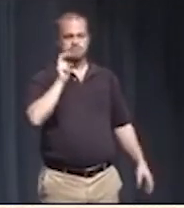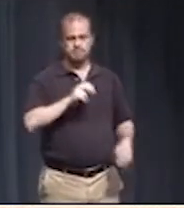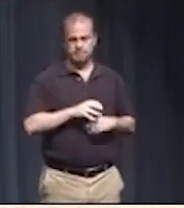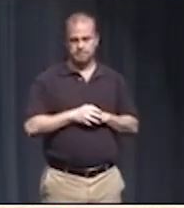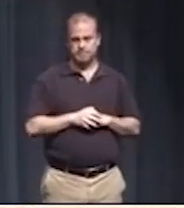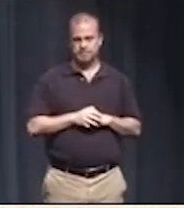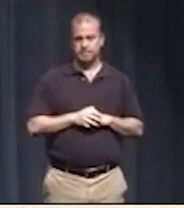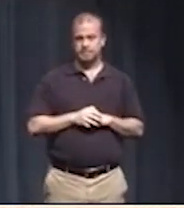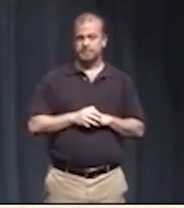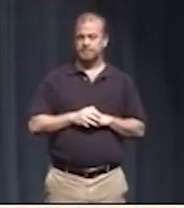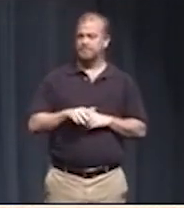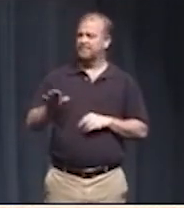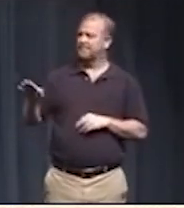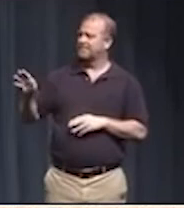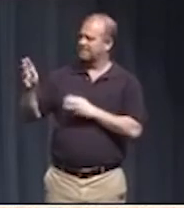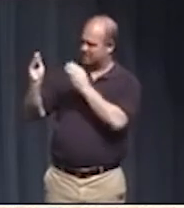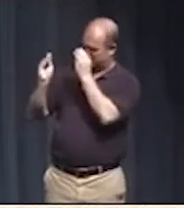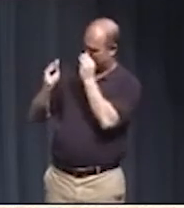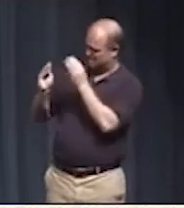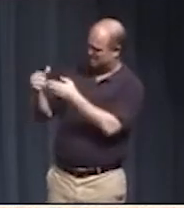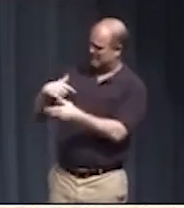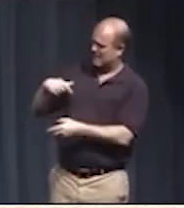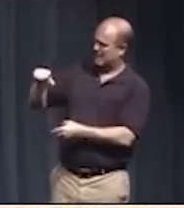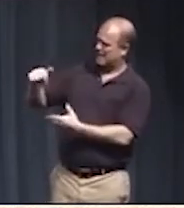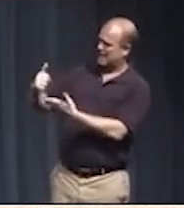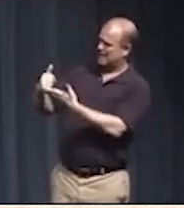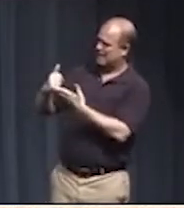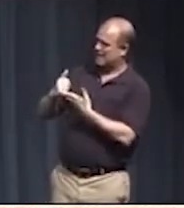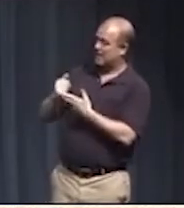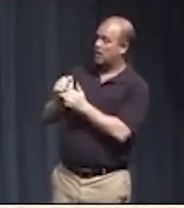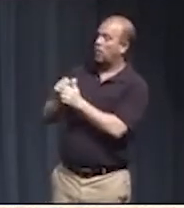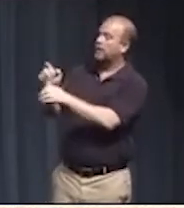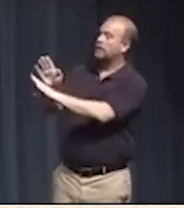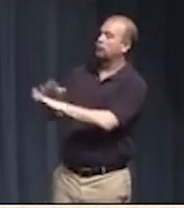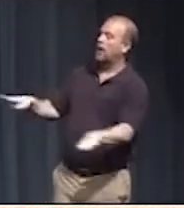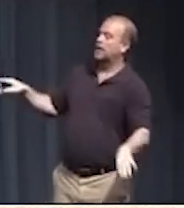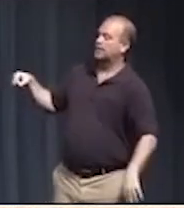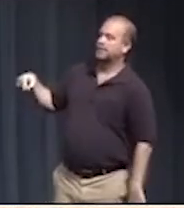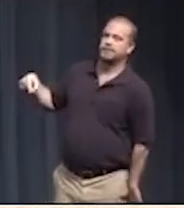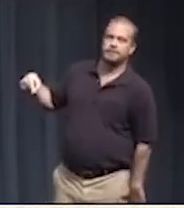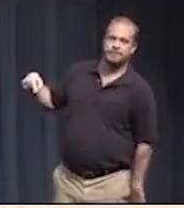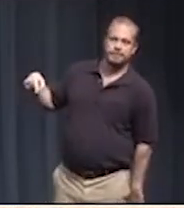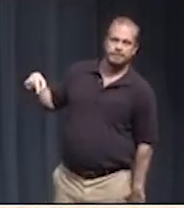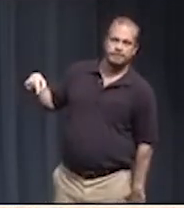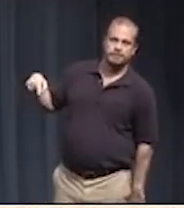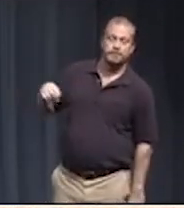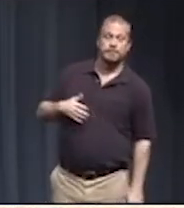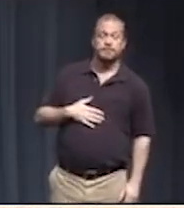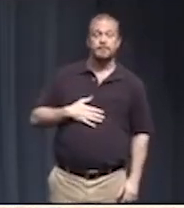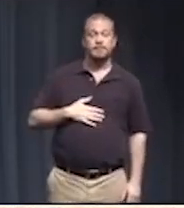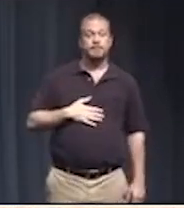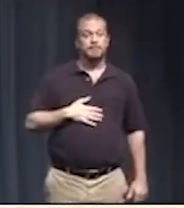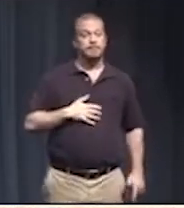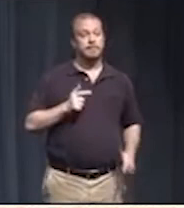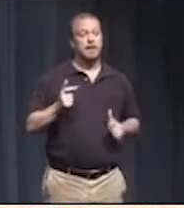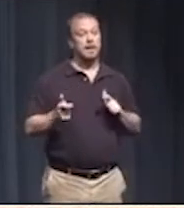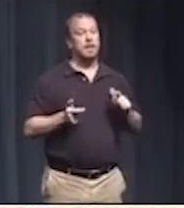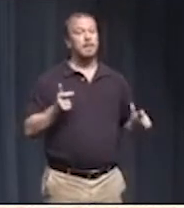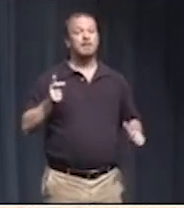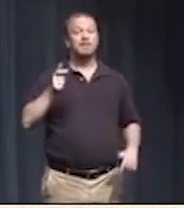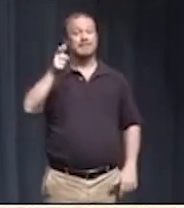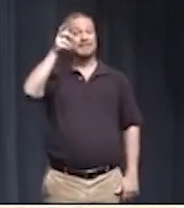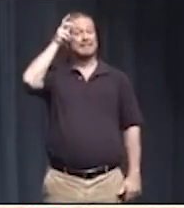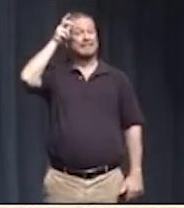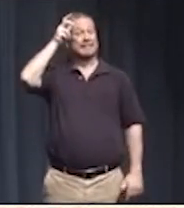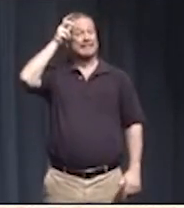Express the need for his involvement with his child. One of the big issues dads run across